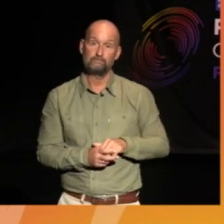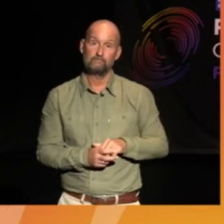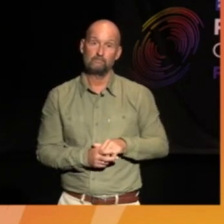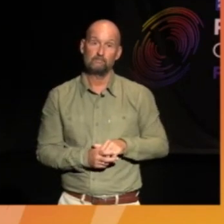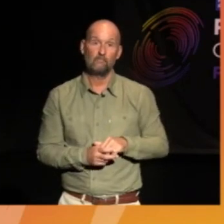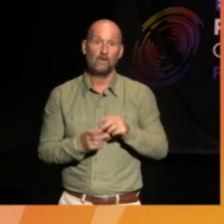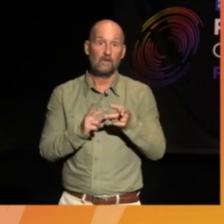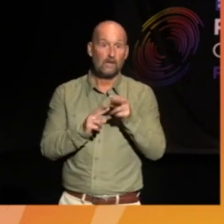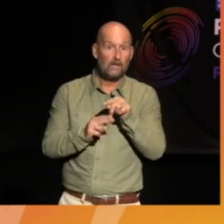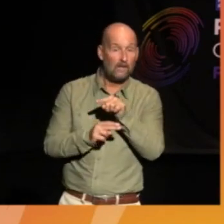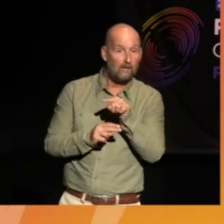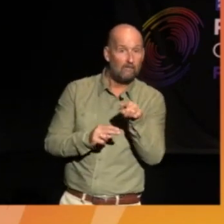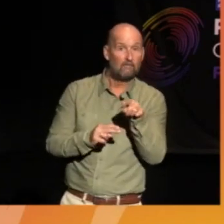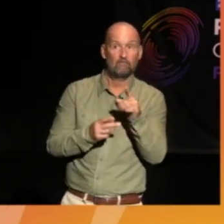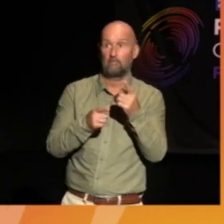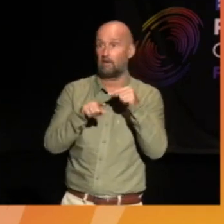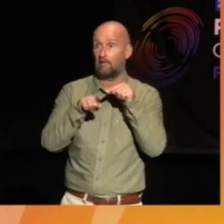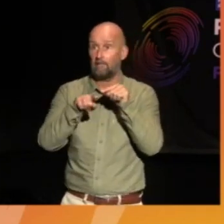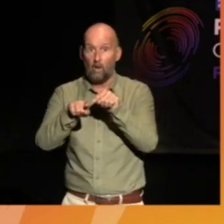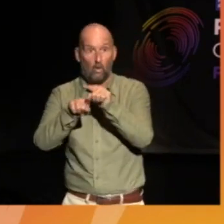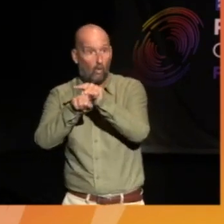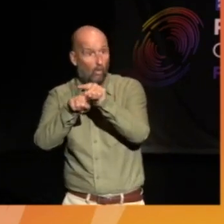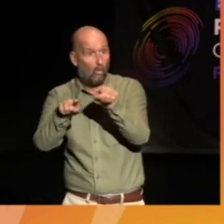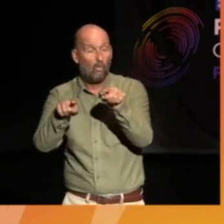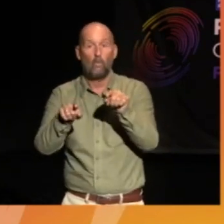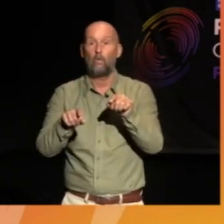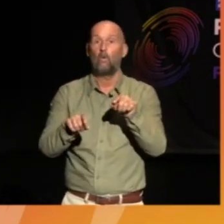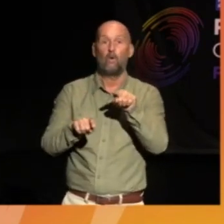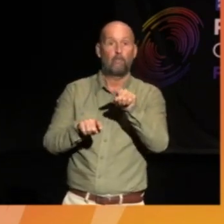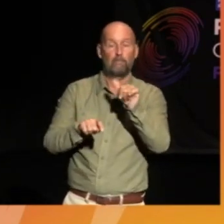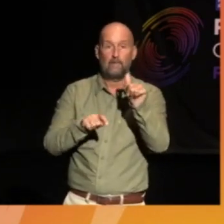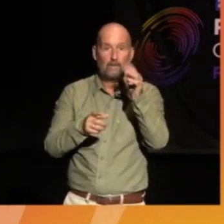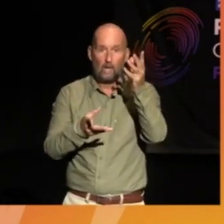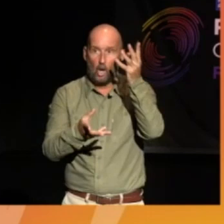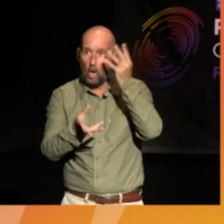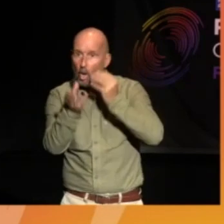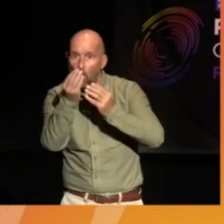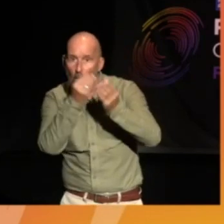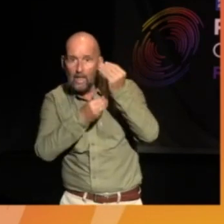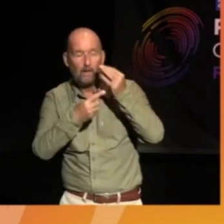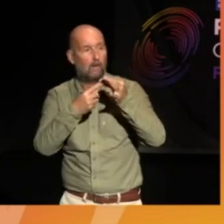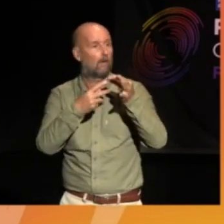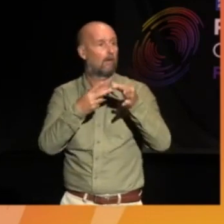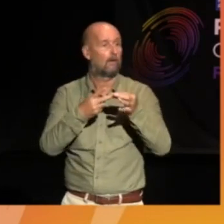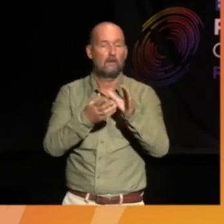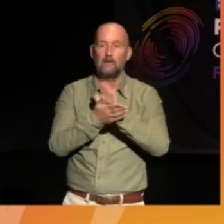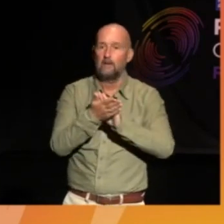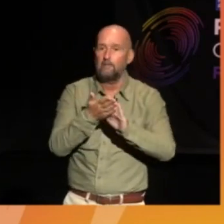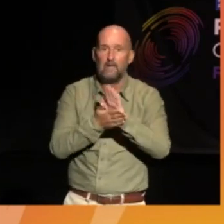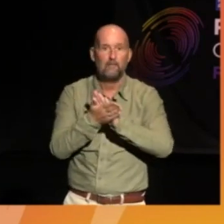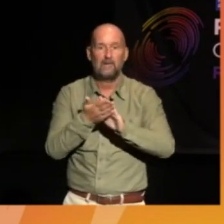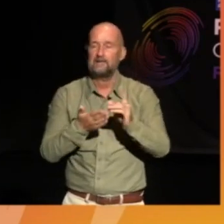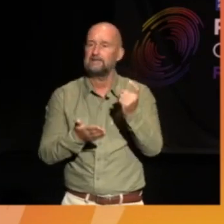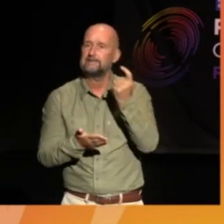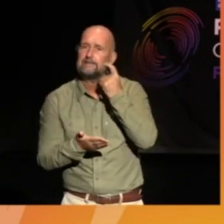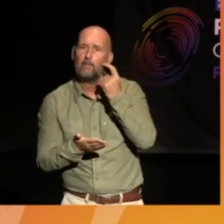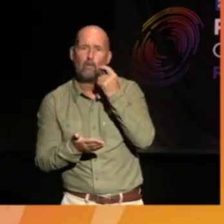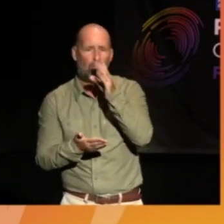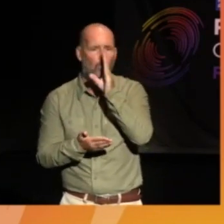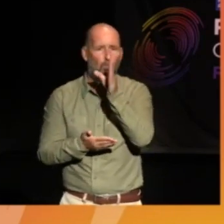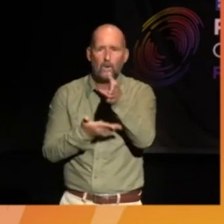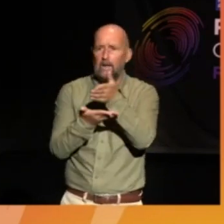able to forgive others, if somebody has quest for learning, if somebody is simple and clear,